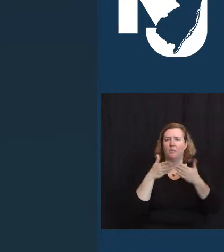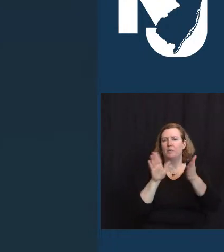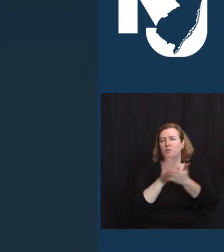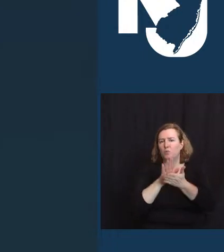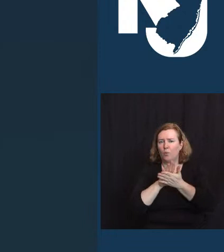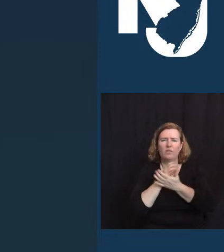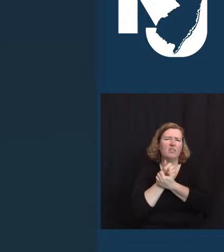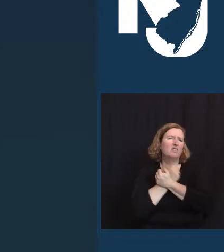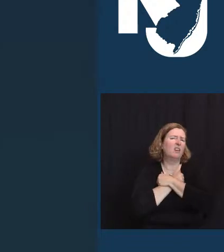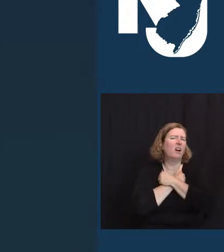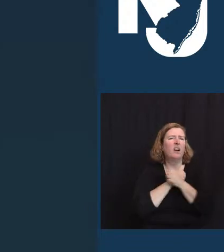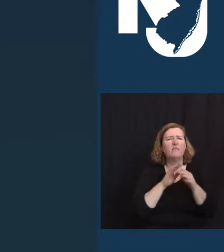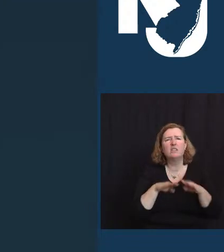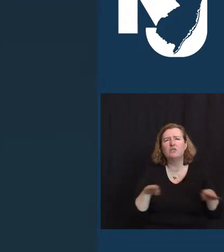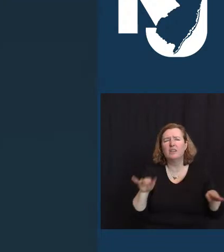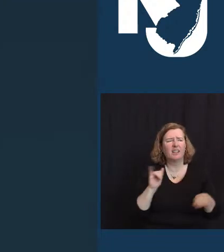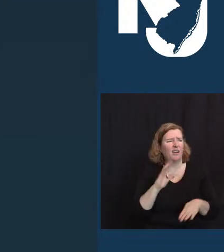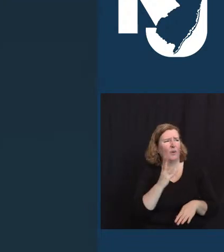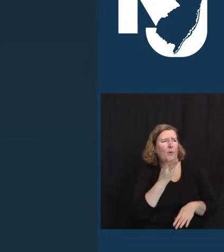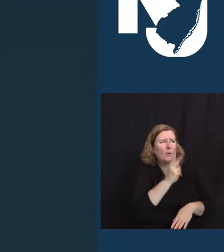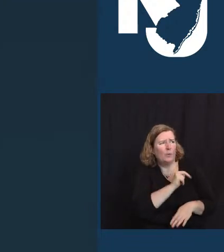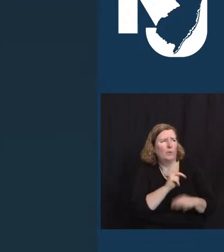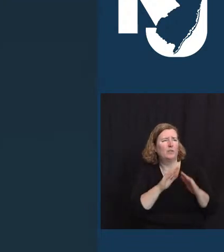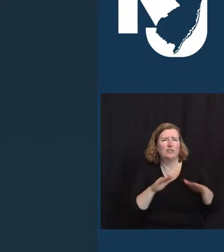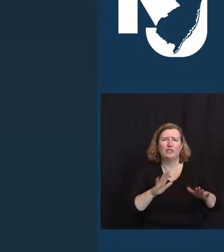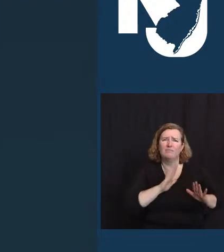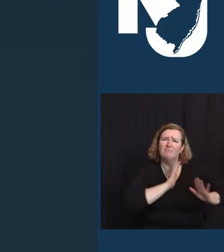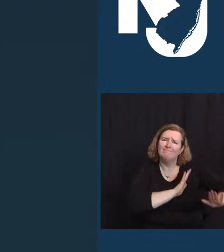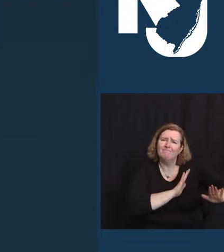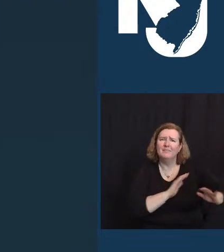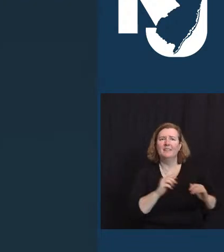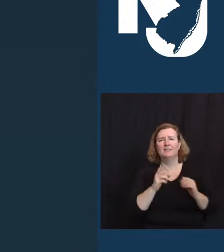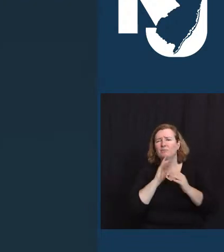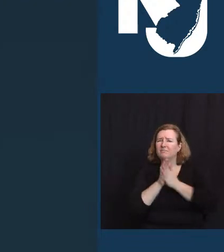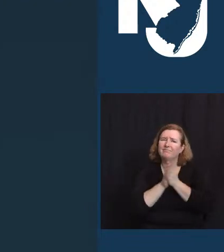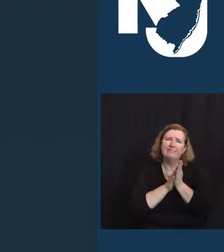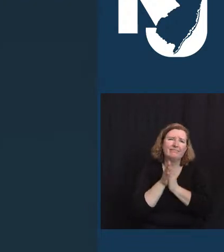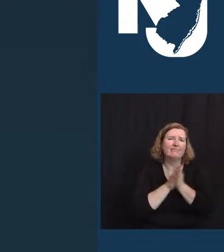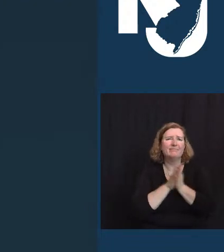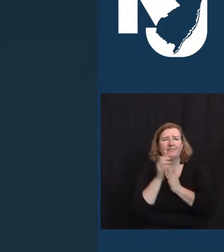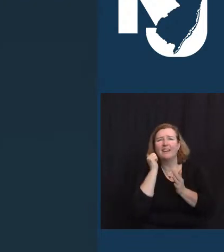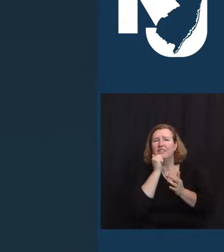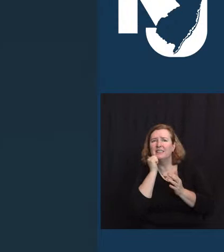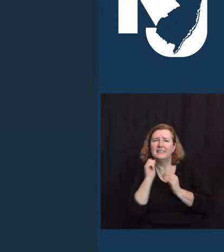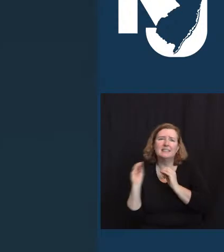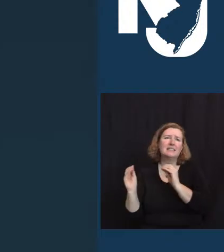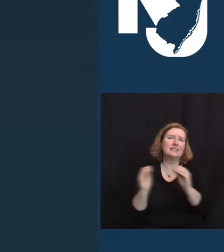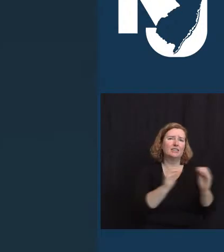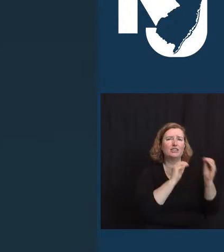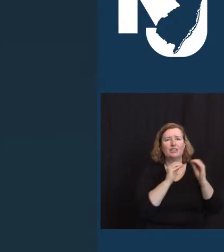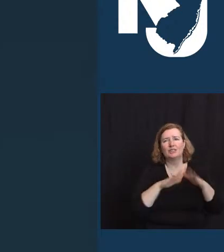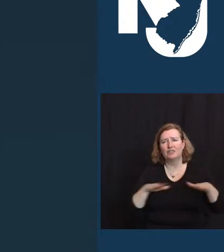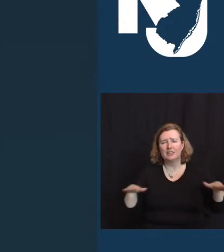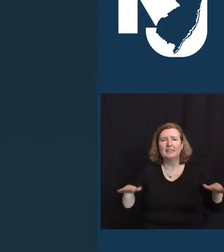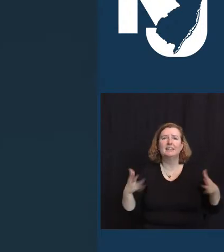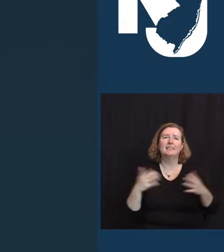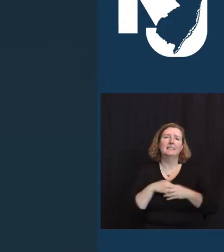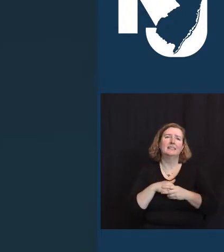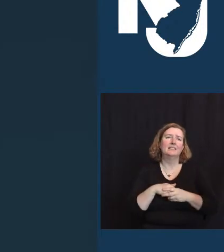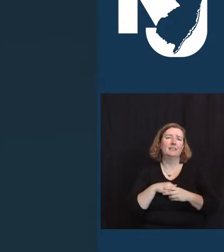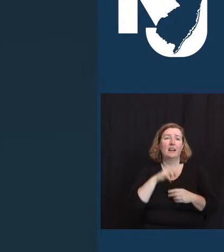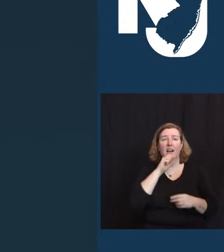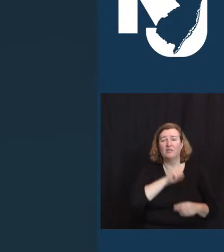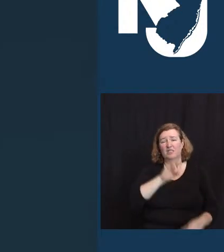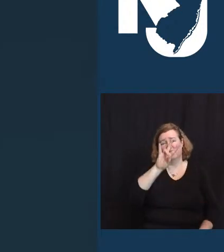her own and brought her passion for teaching to her classroom every single day. Judy was 70